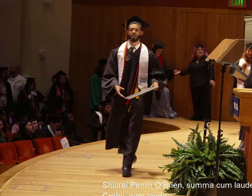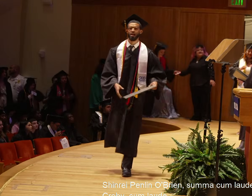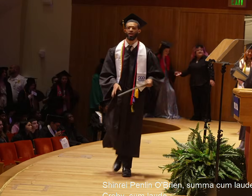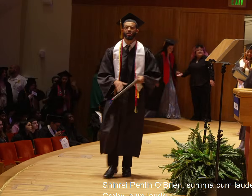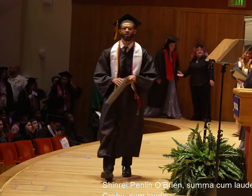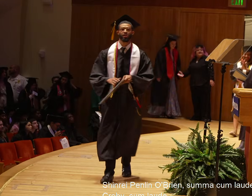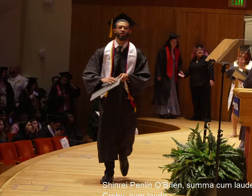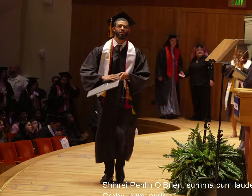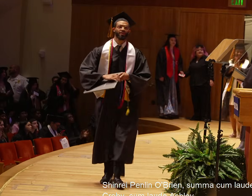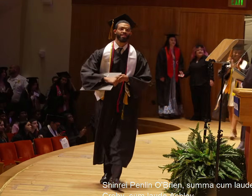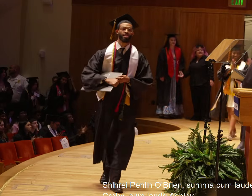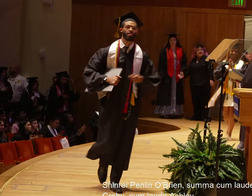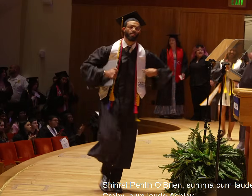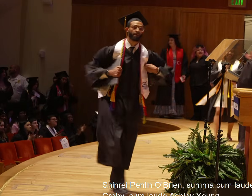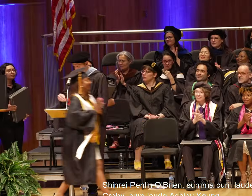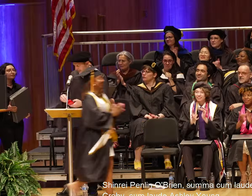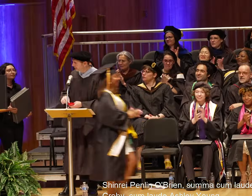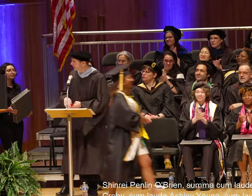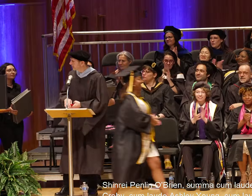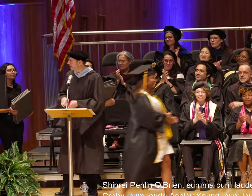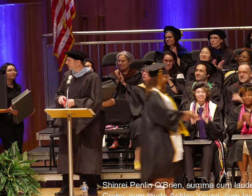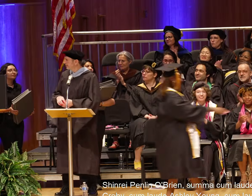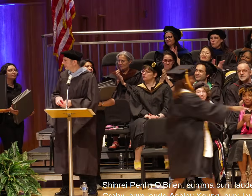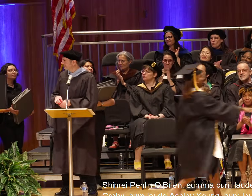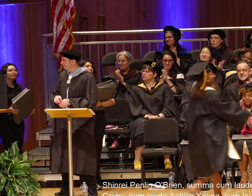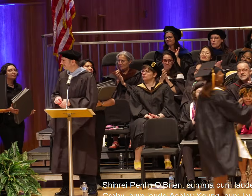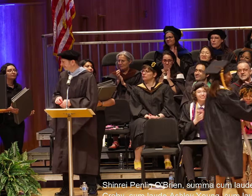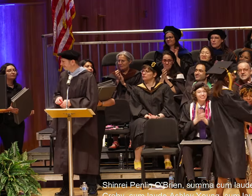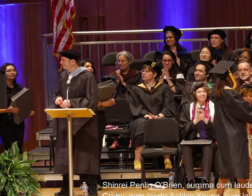Ashley Young, cum laude.